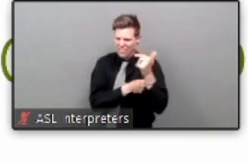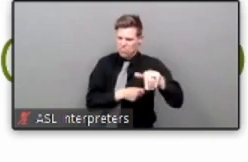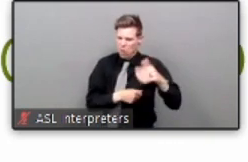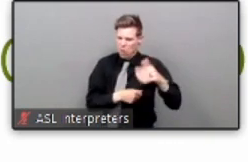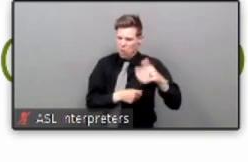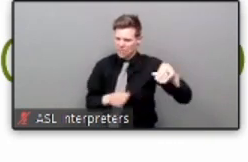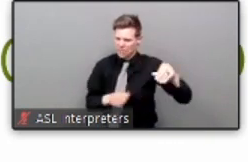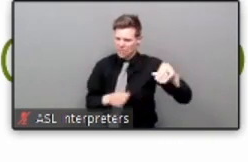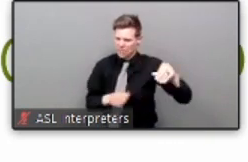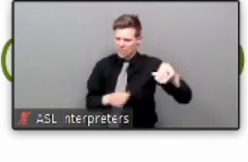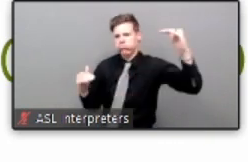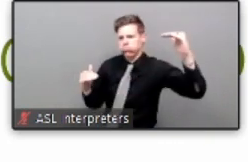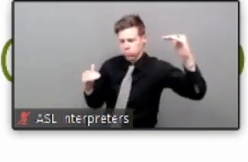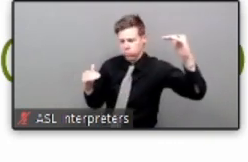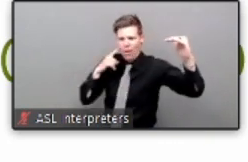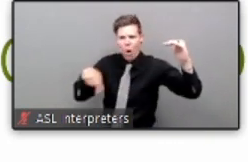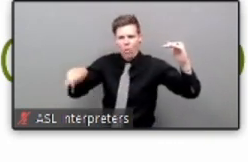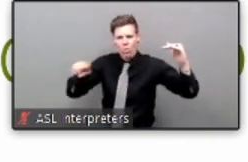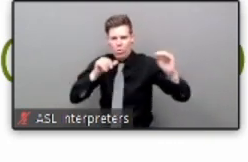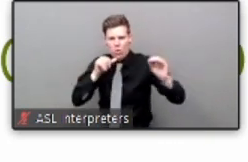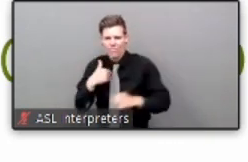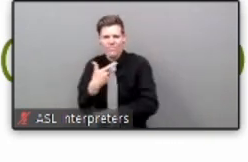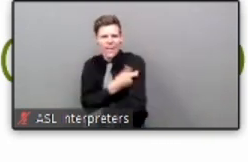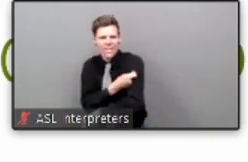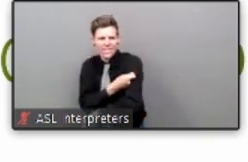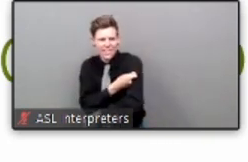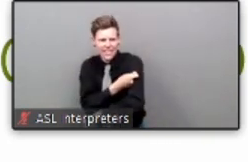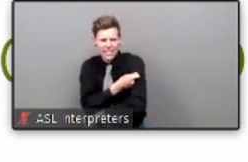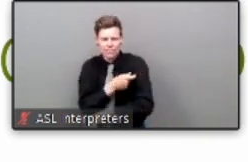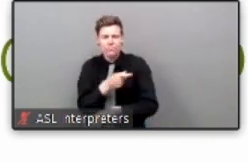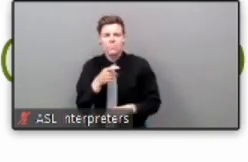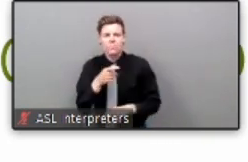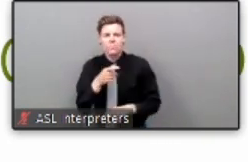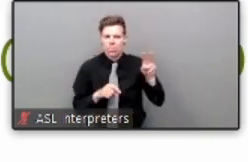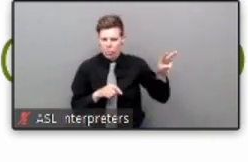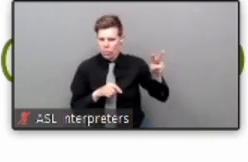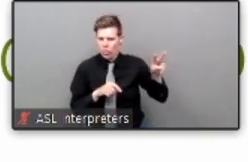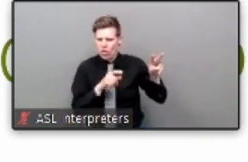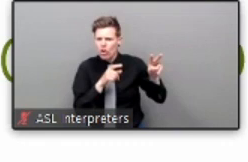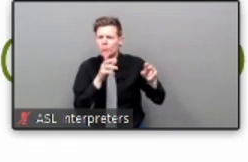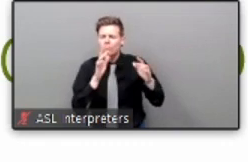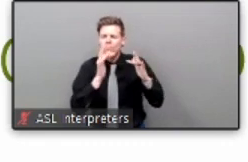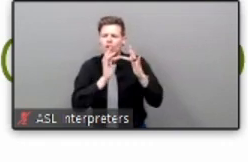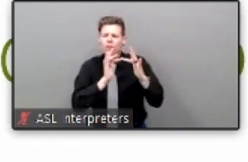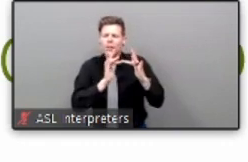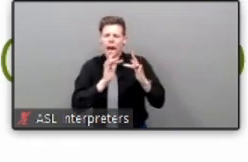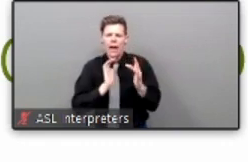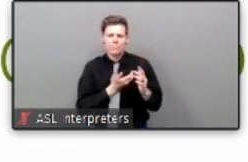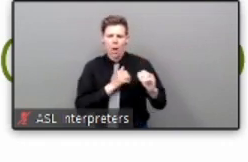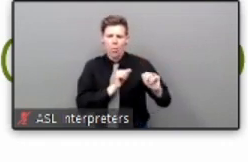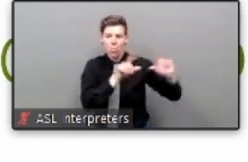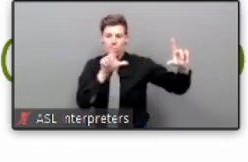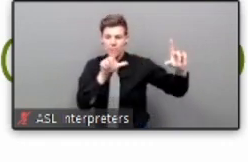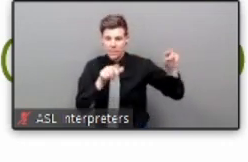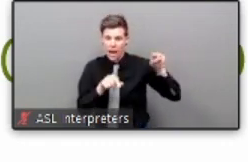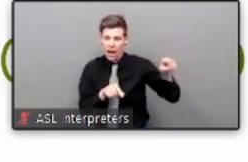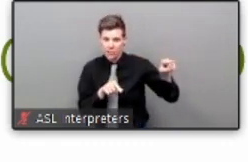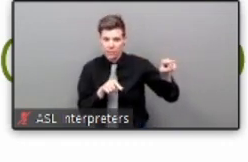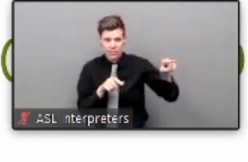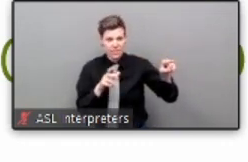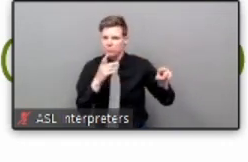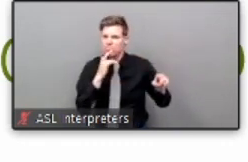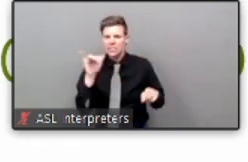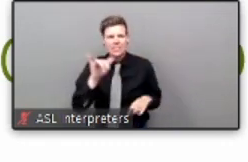go on to the website and look at this yourself, although the deaths graphing today isn't working. But same curve,